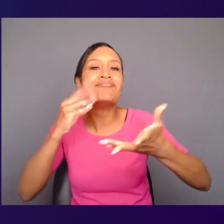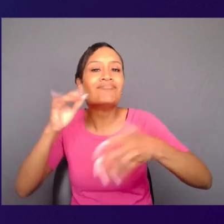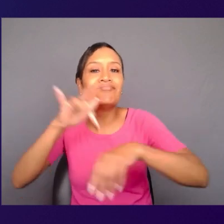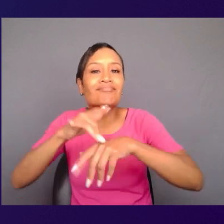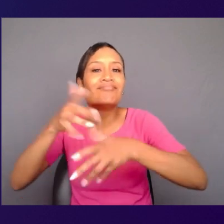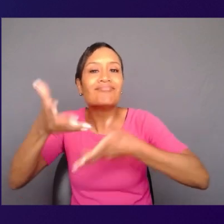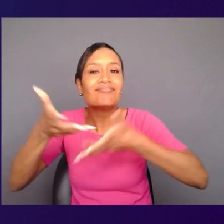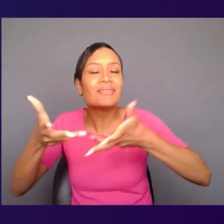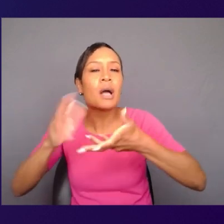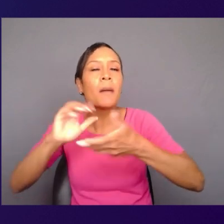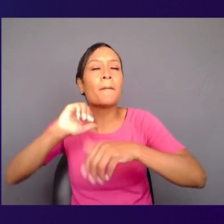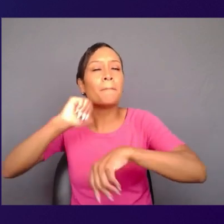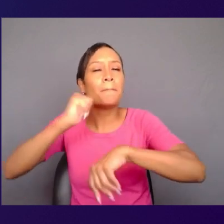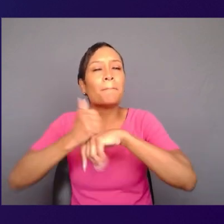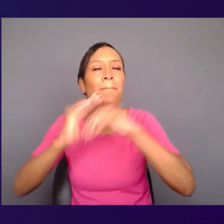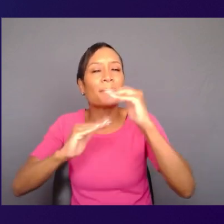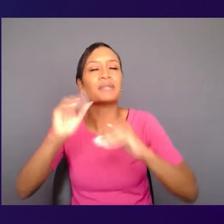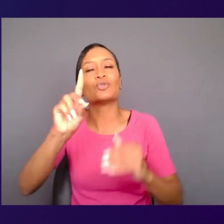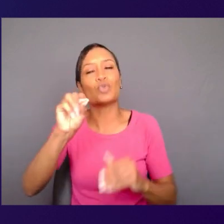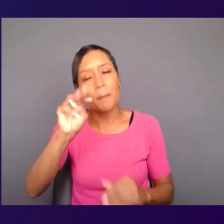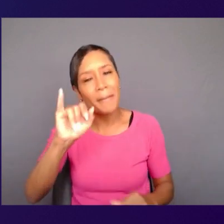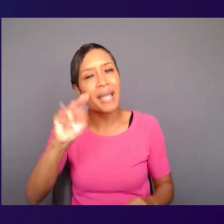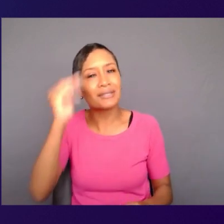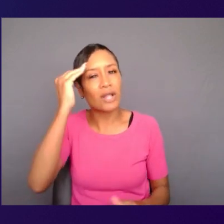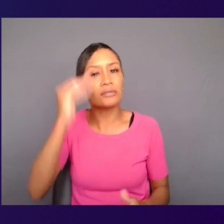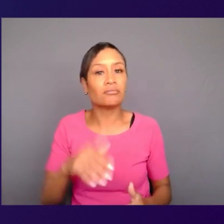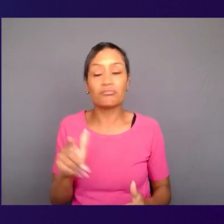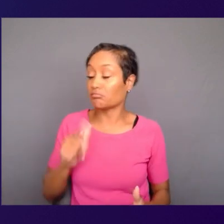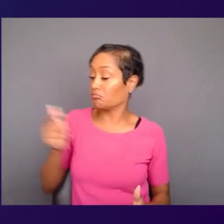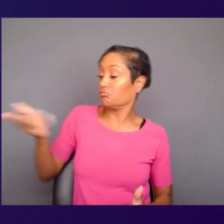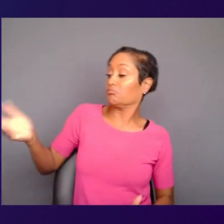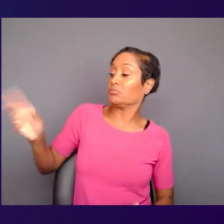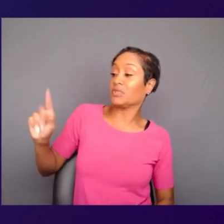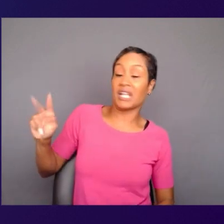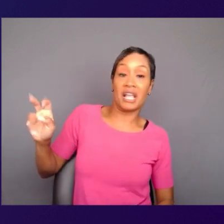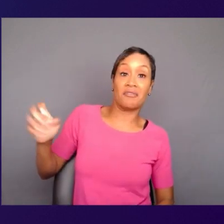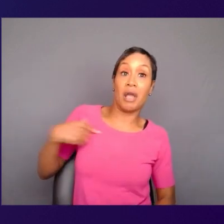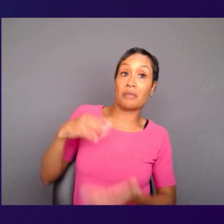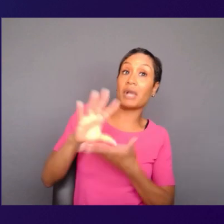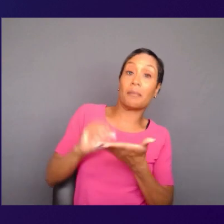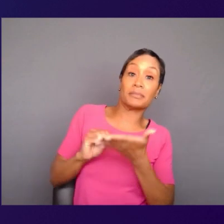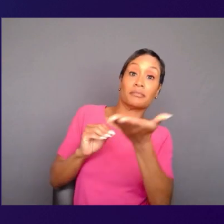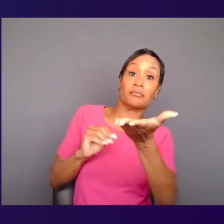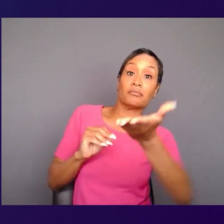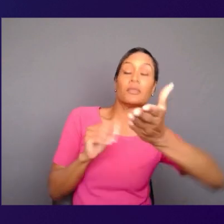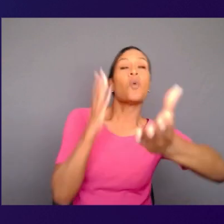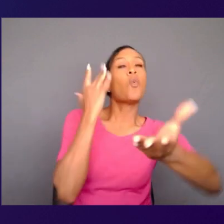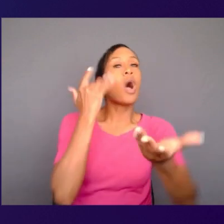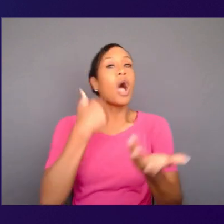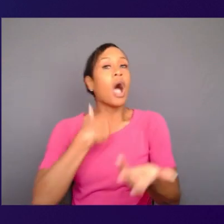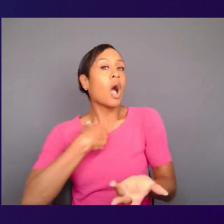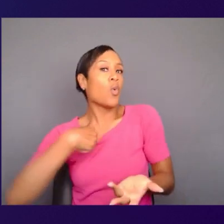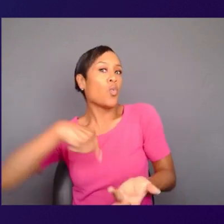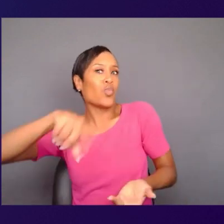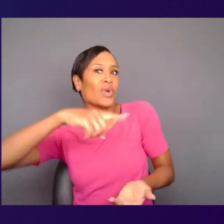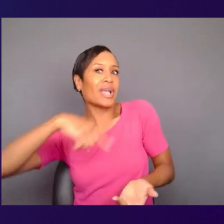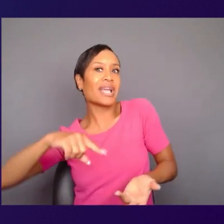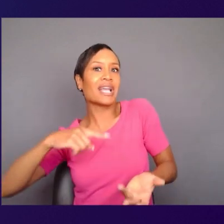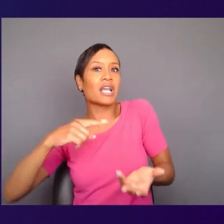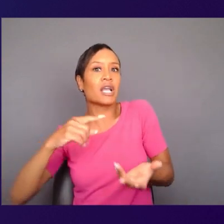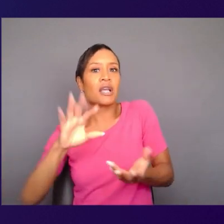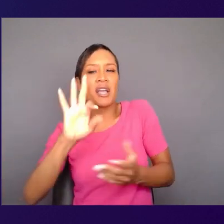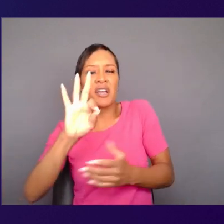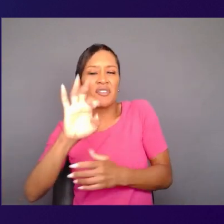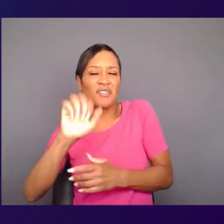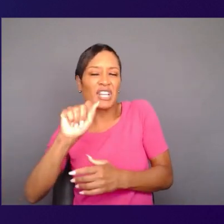domain knowledge. So, okay. yeah. Dave, how about you? Well, and I think I can echo that as well, because we're so feature rich, and a lot